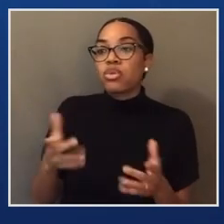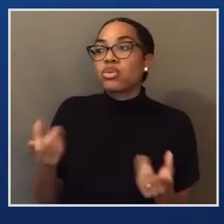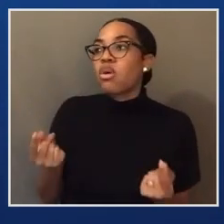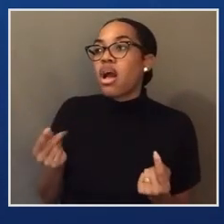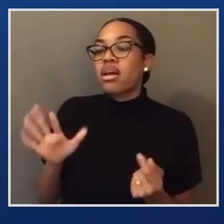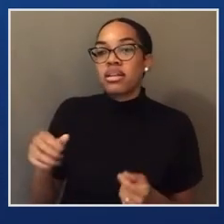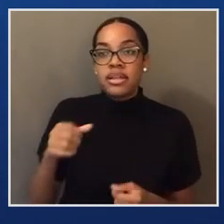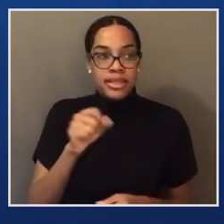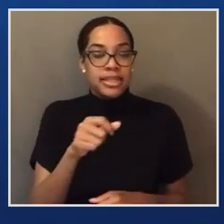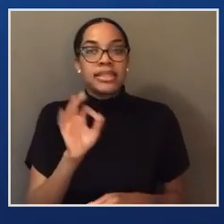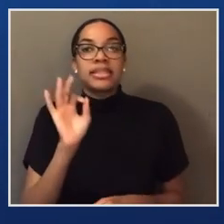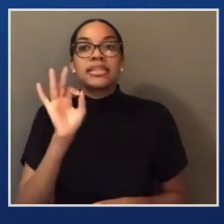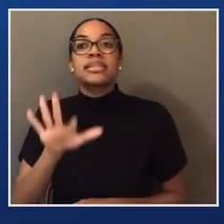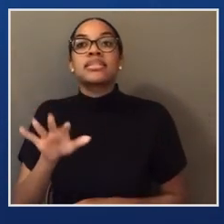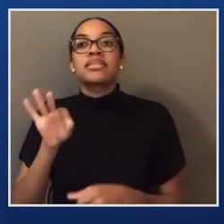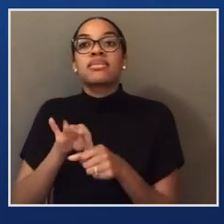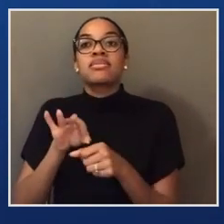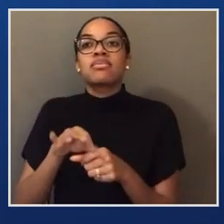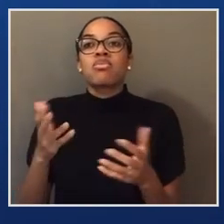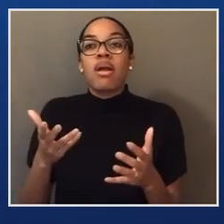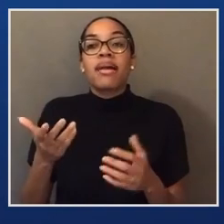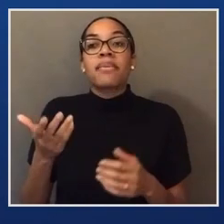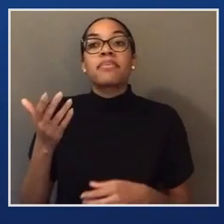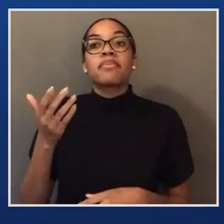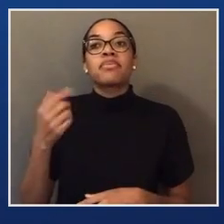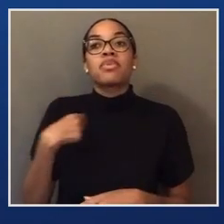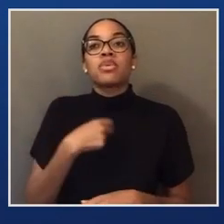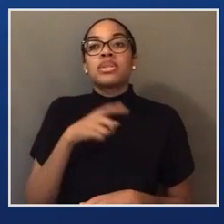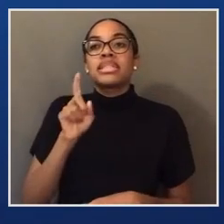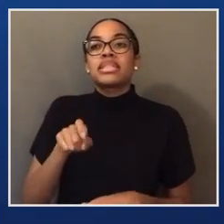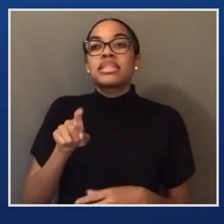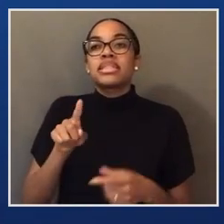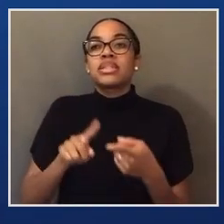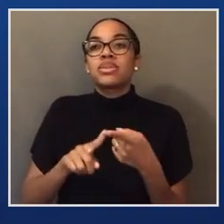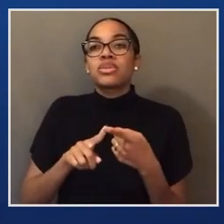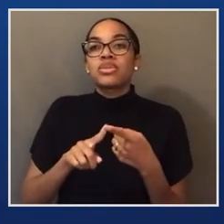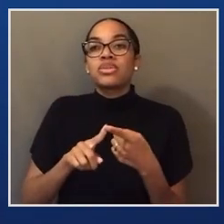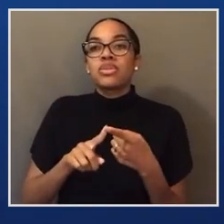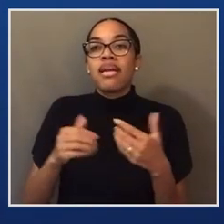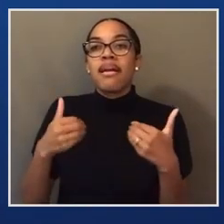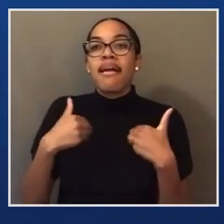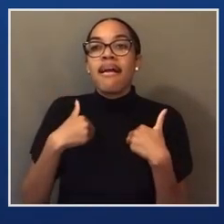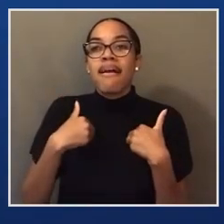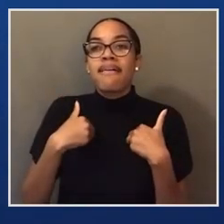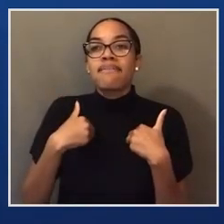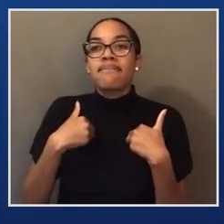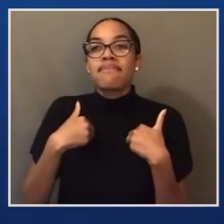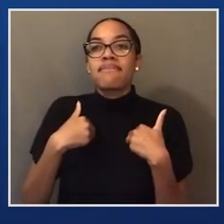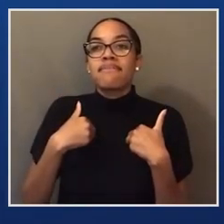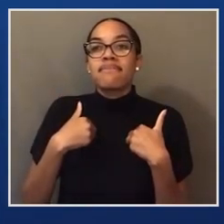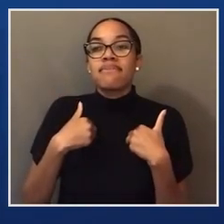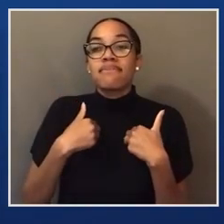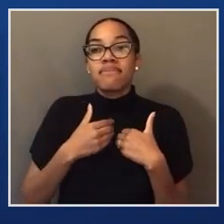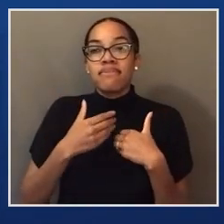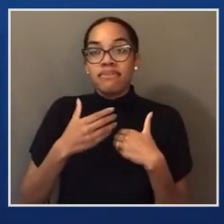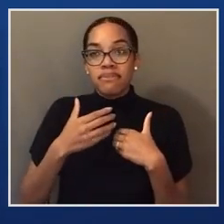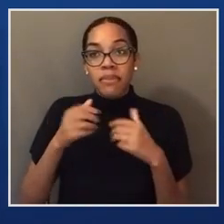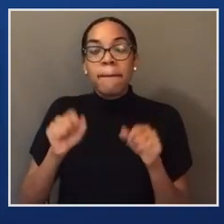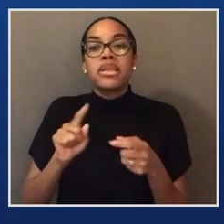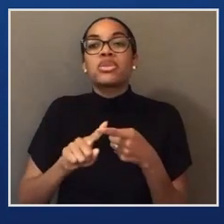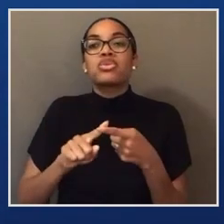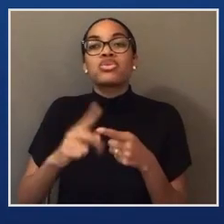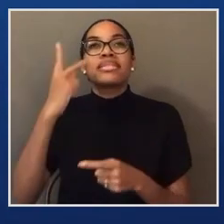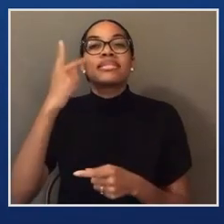we want to enact change in society, and we have the and the ability to do it. You know,